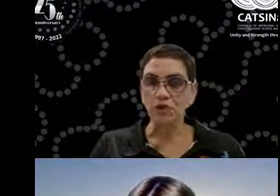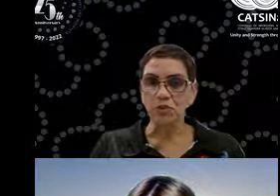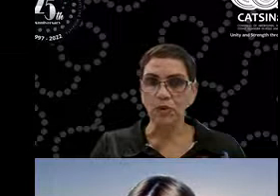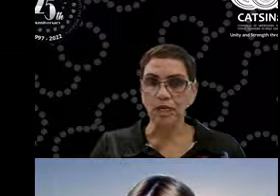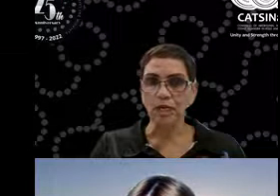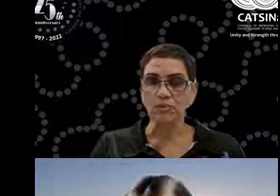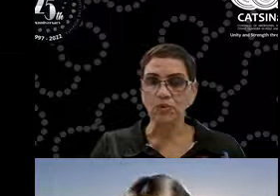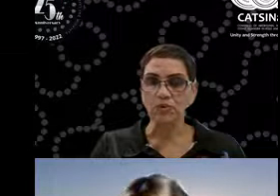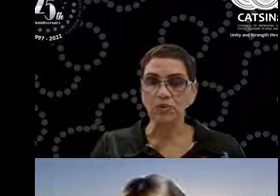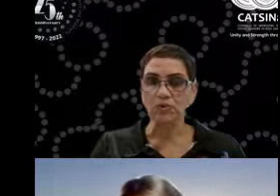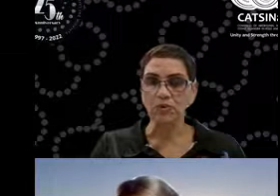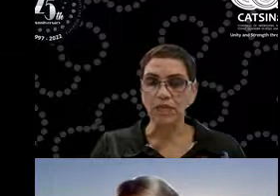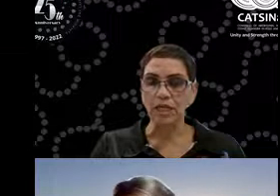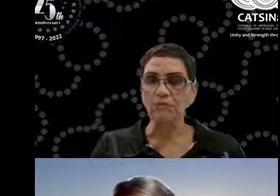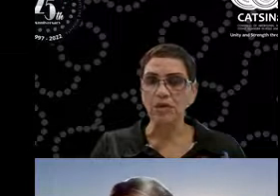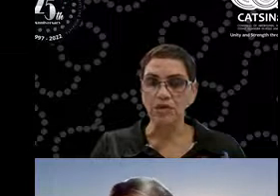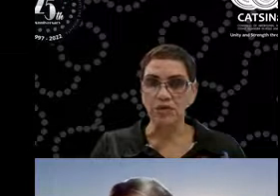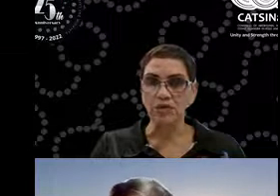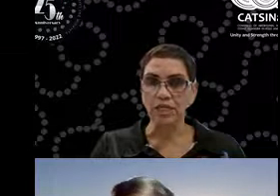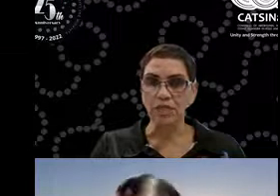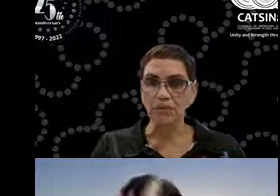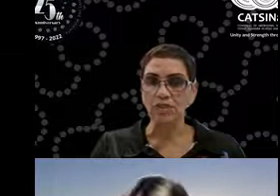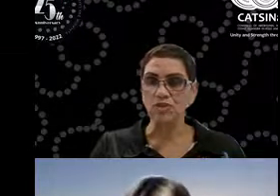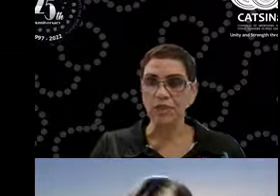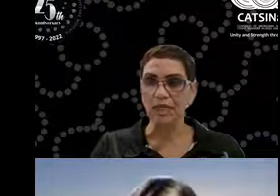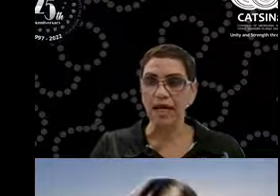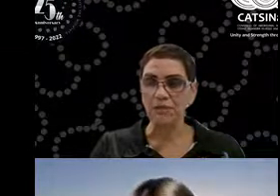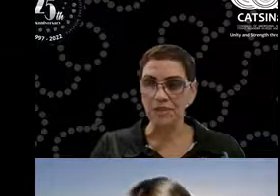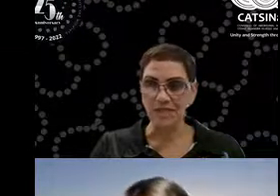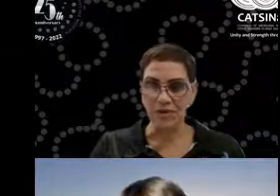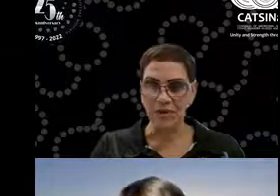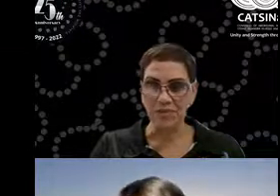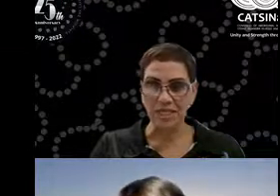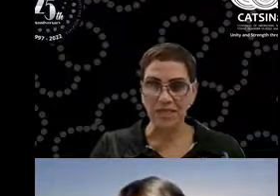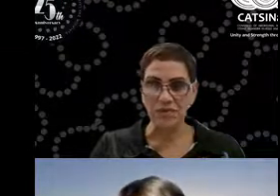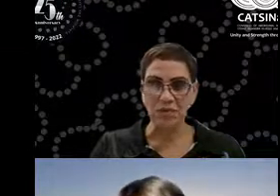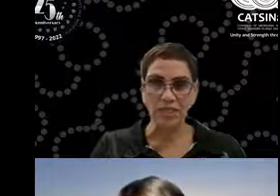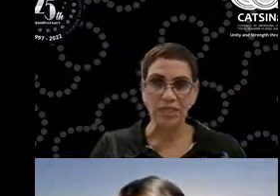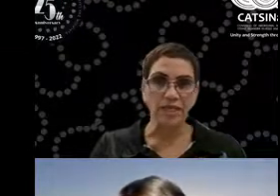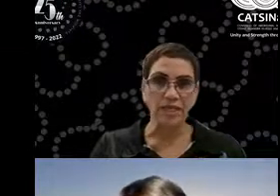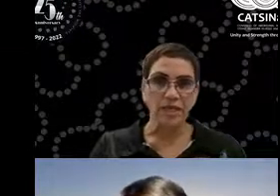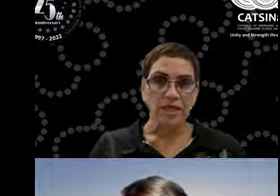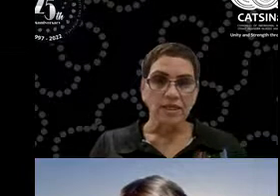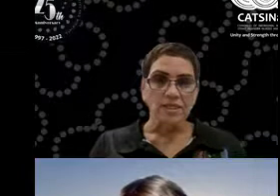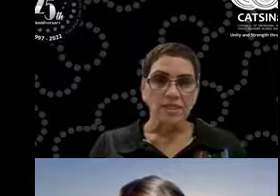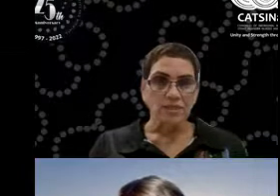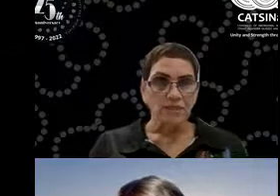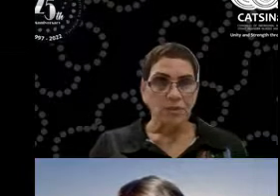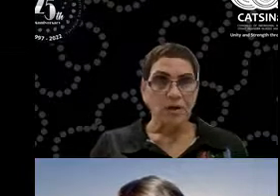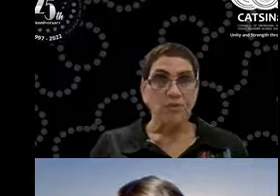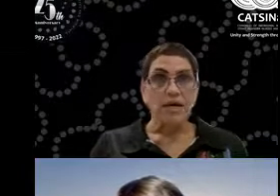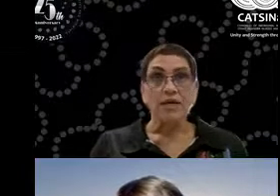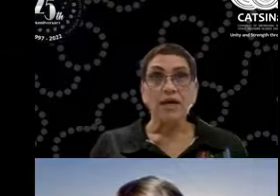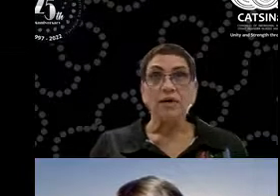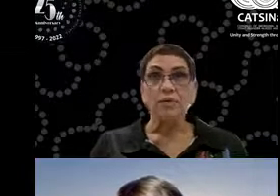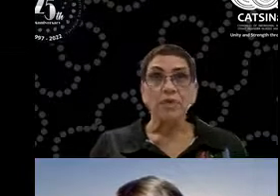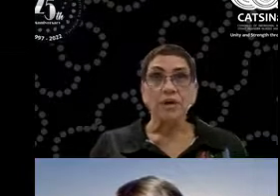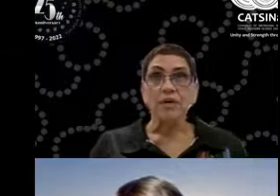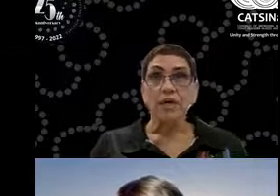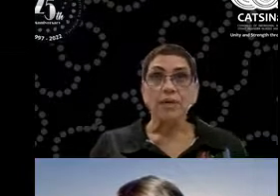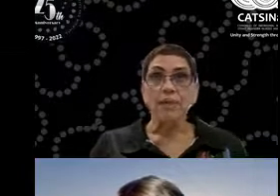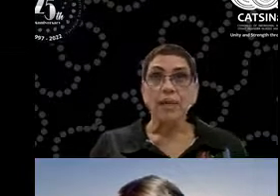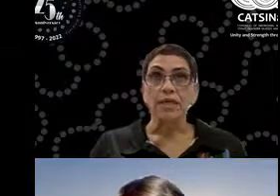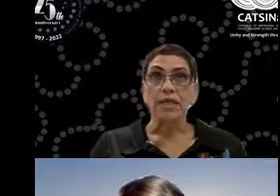learnings from Module 1 and Module 2 into Module 3, which is the reenactments that you are presented with. So the